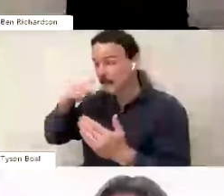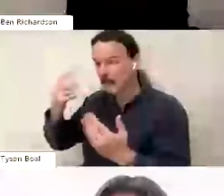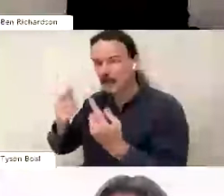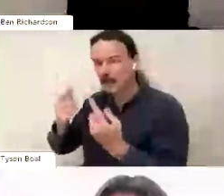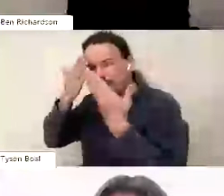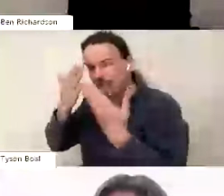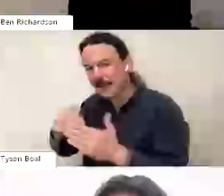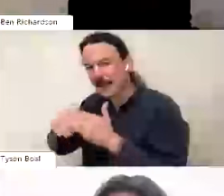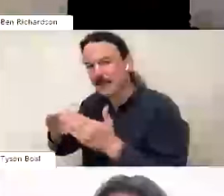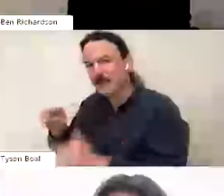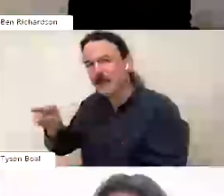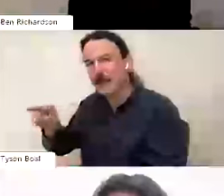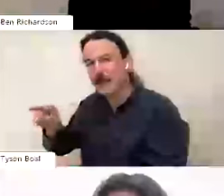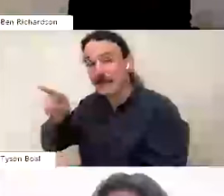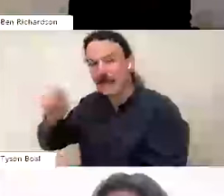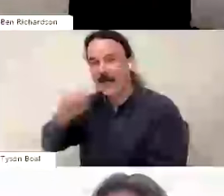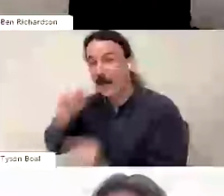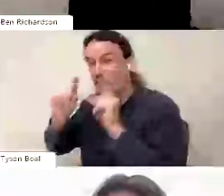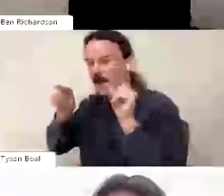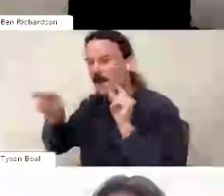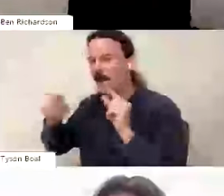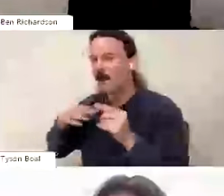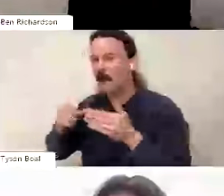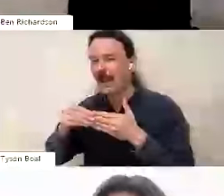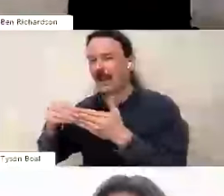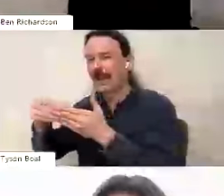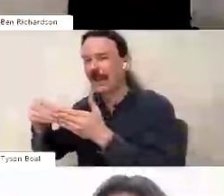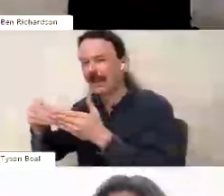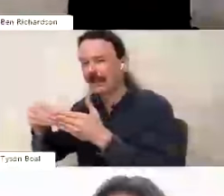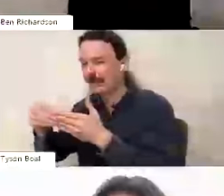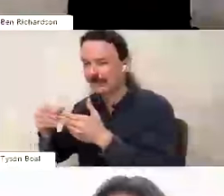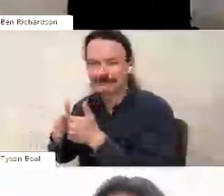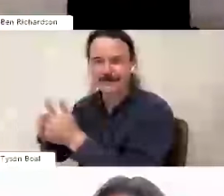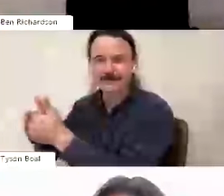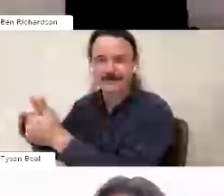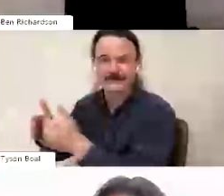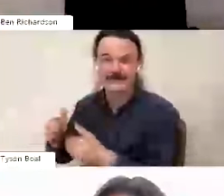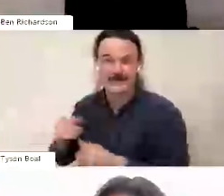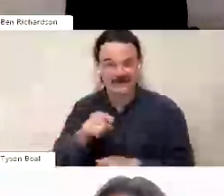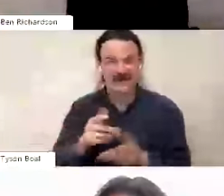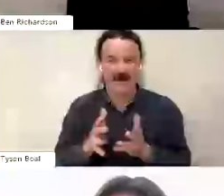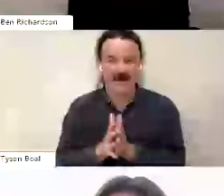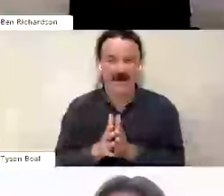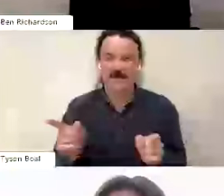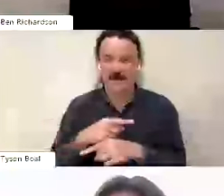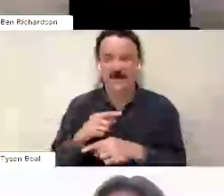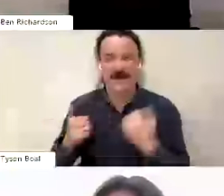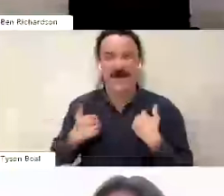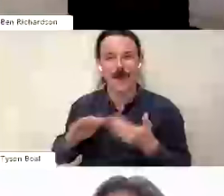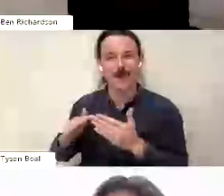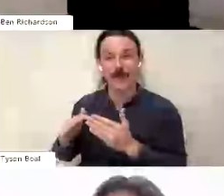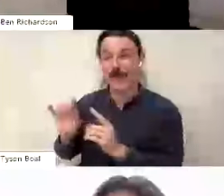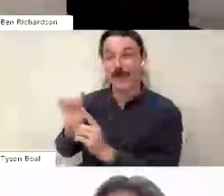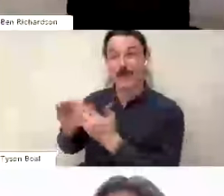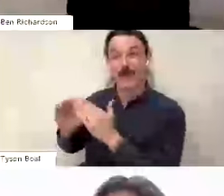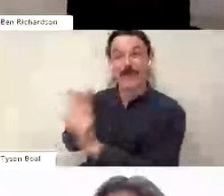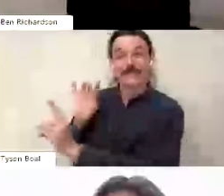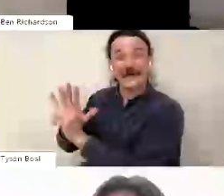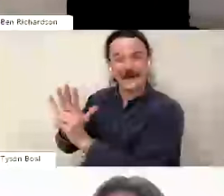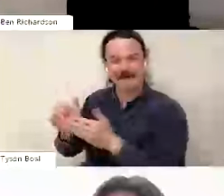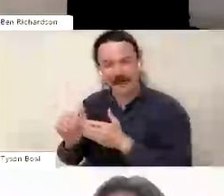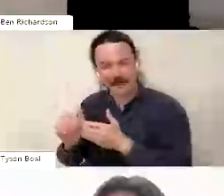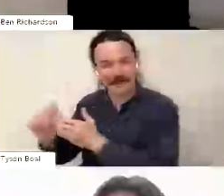on it, to be honest. That's the way change will happen in our communities, is through leadership in the community itself. And that does